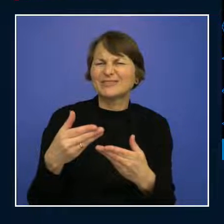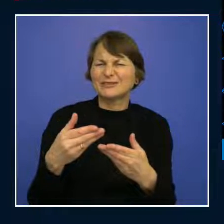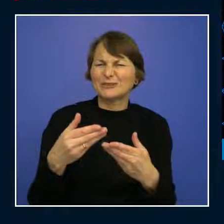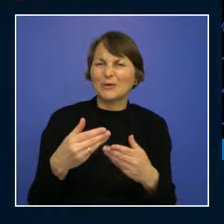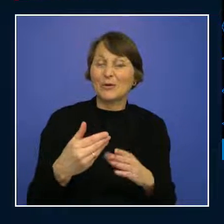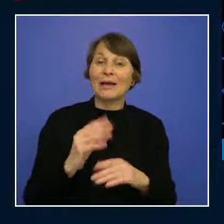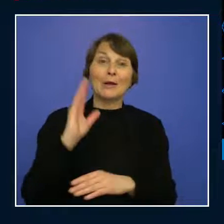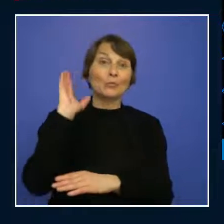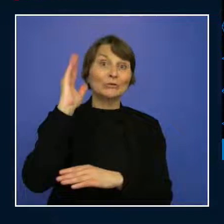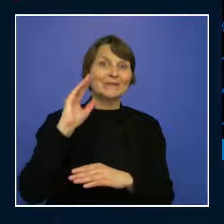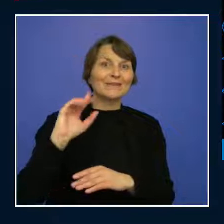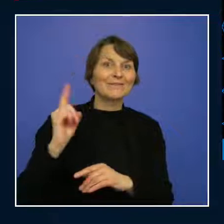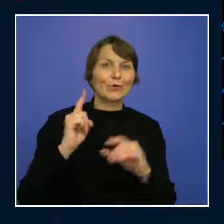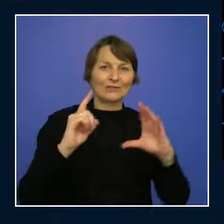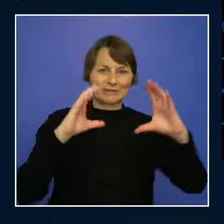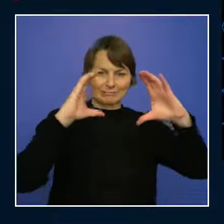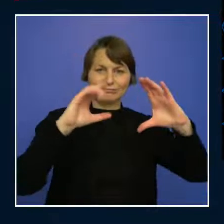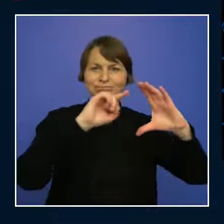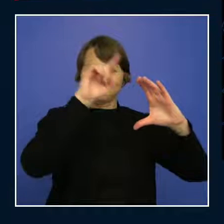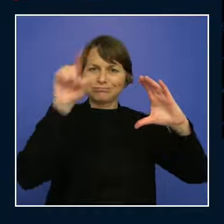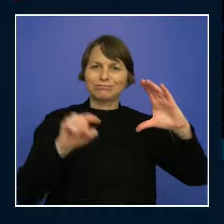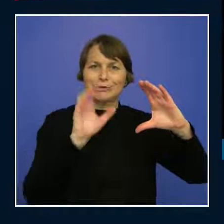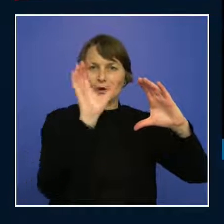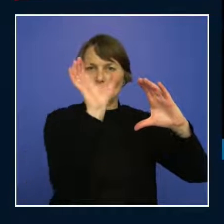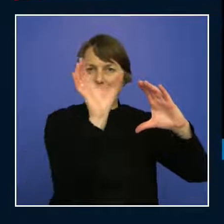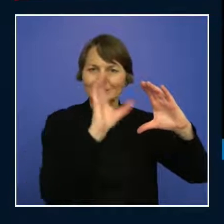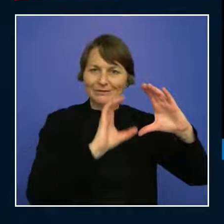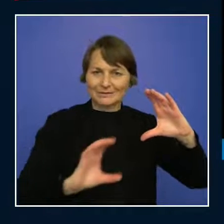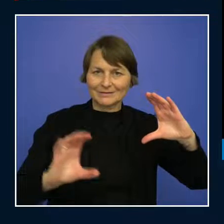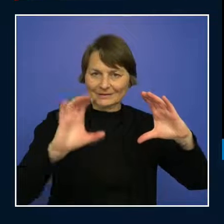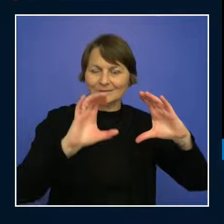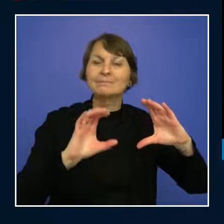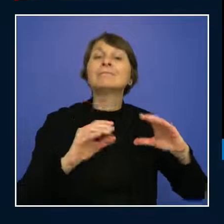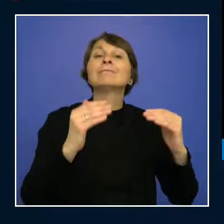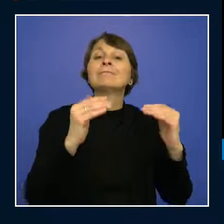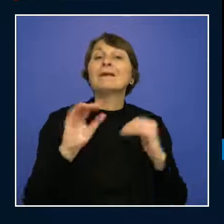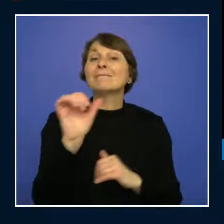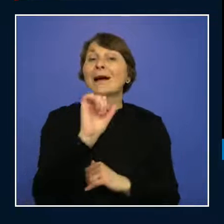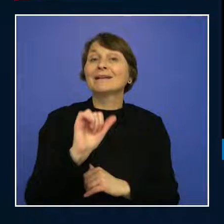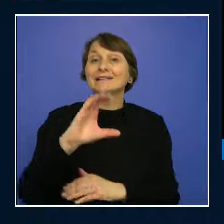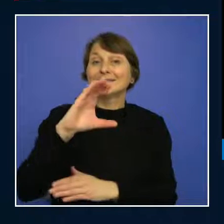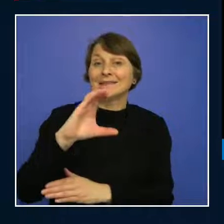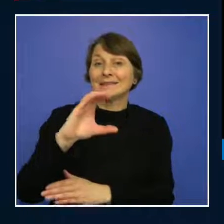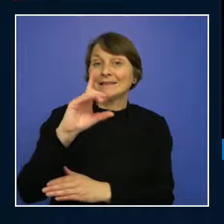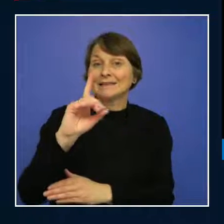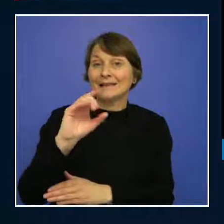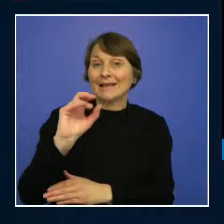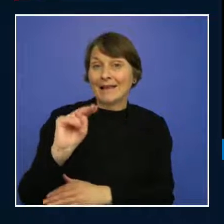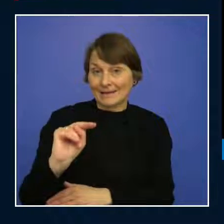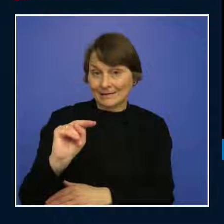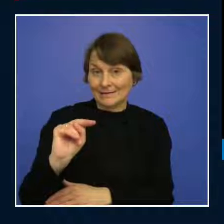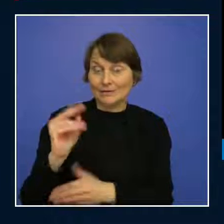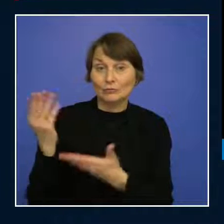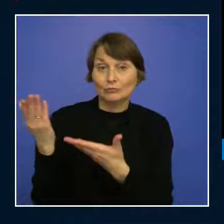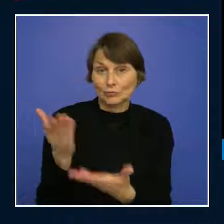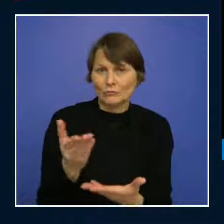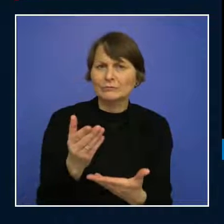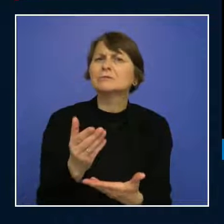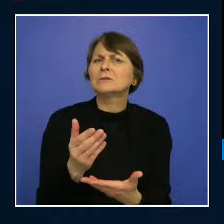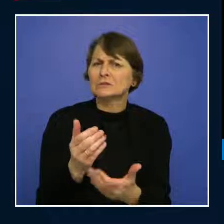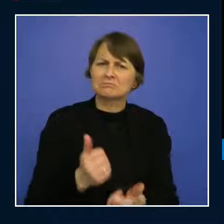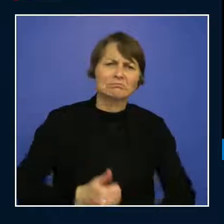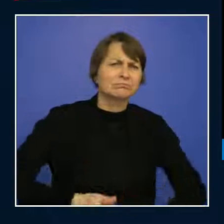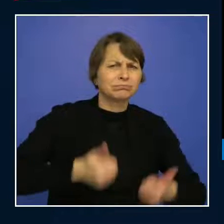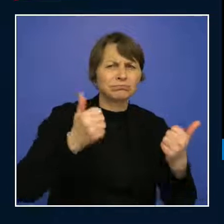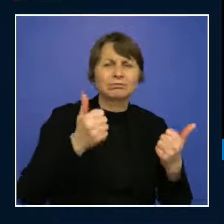my presentation, and that's the Azure CDN service. So this can also be used to help with the performance and the load